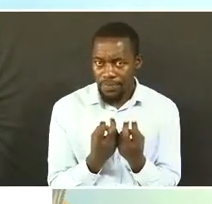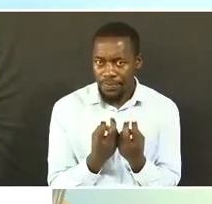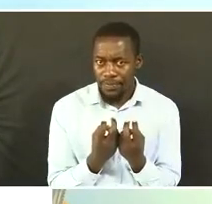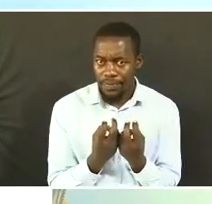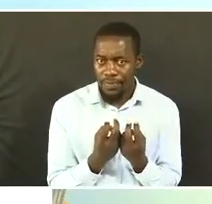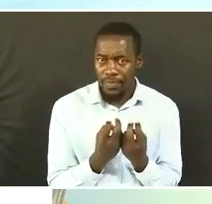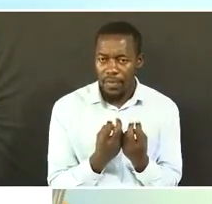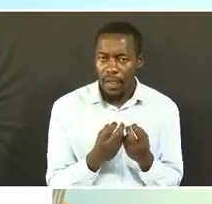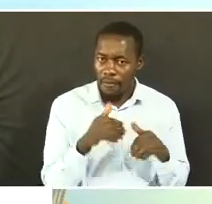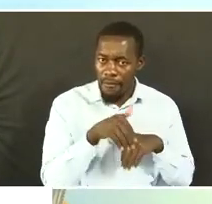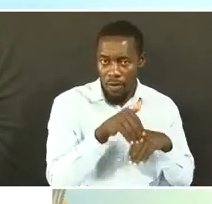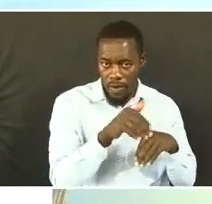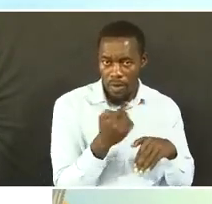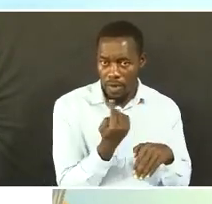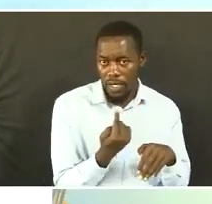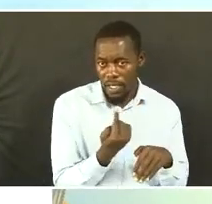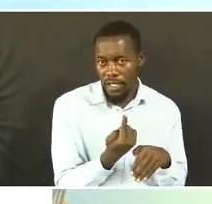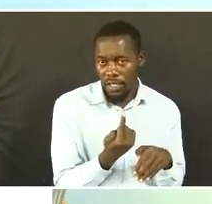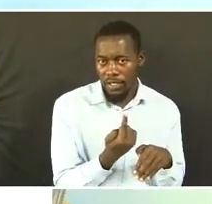Following.